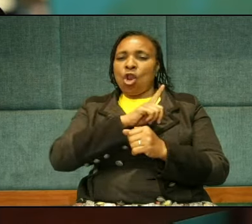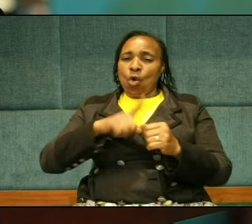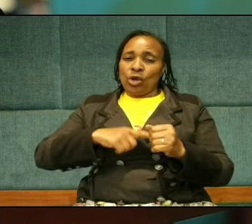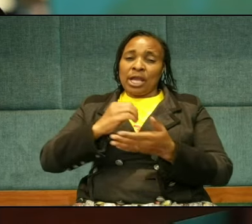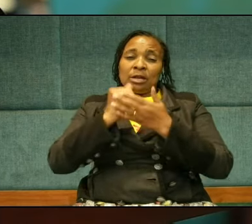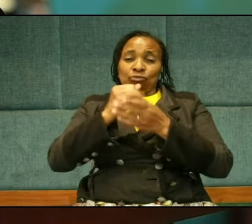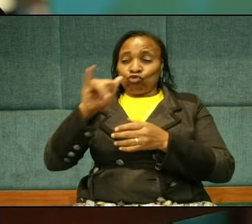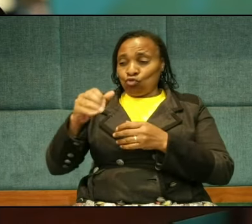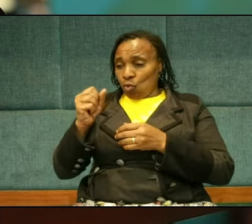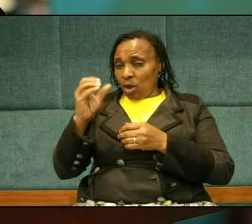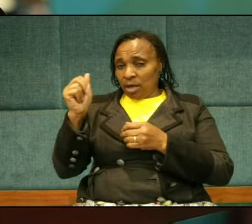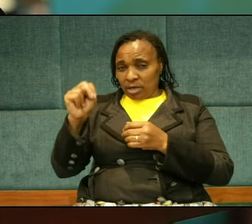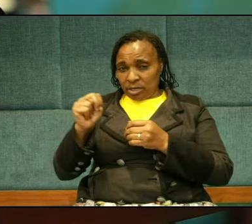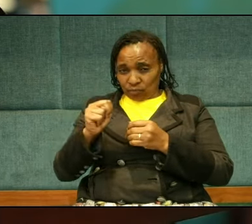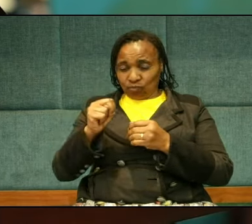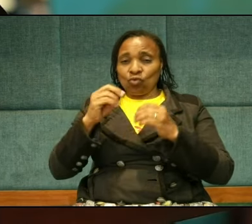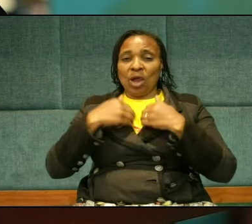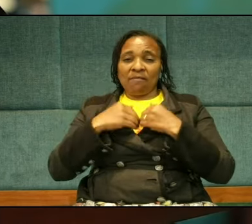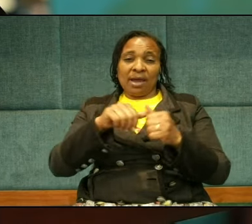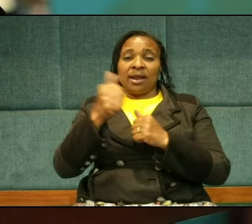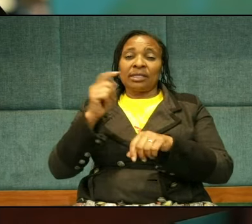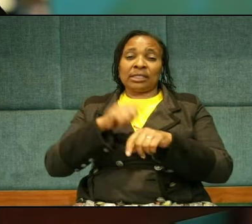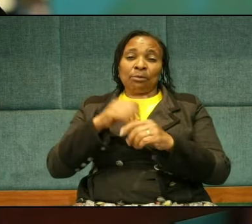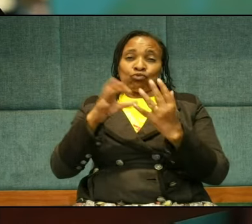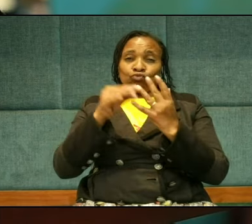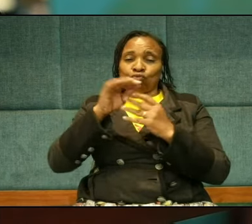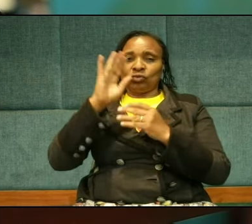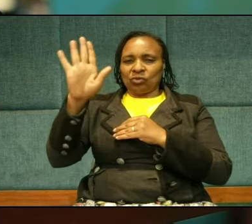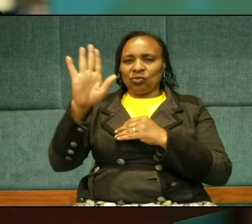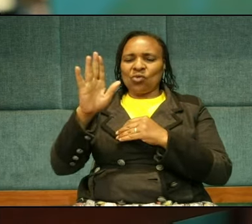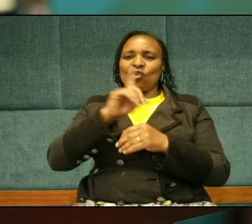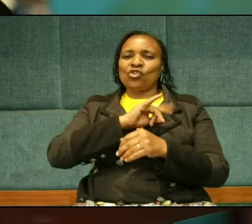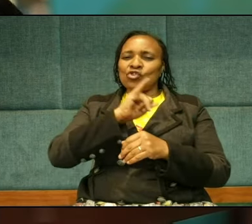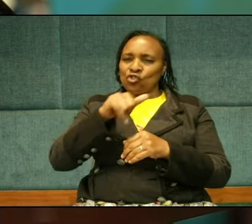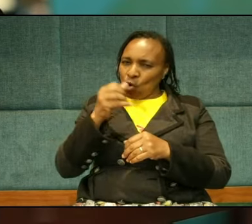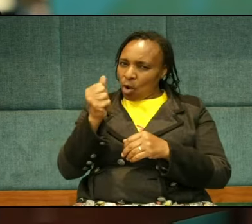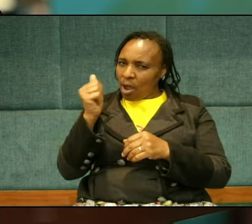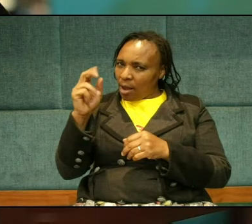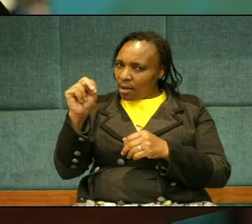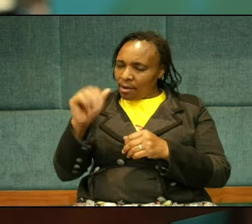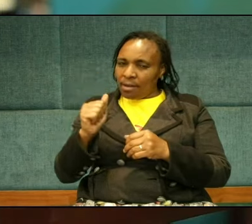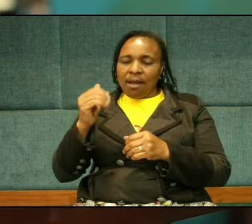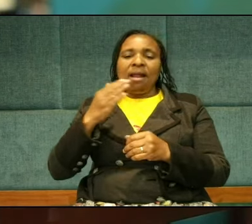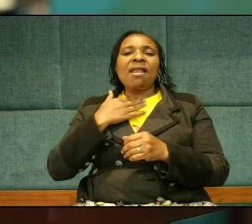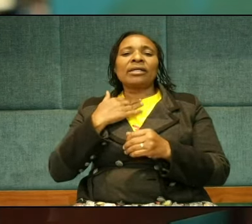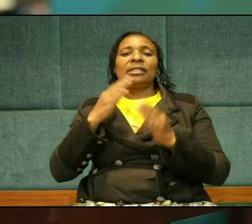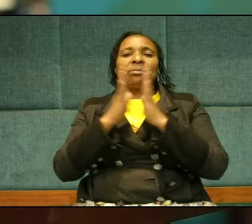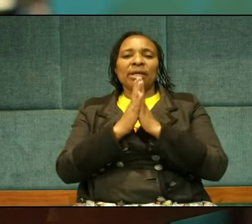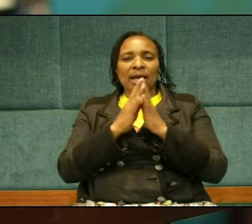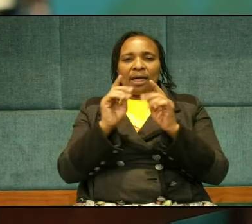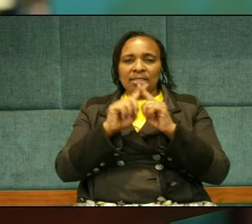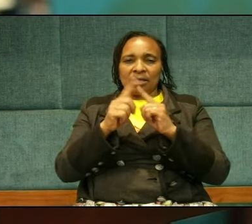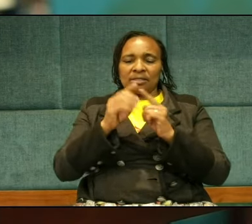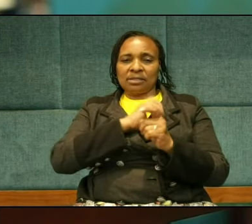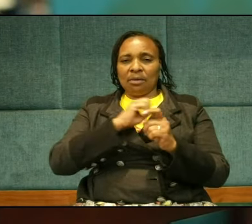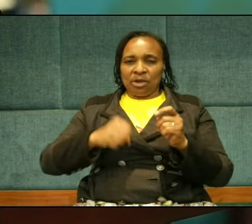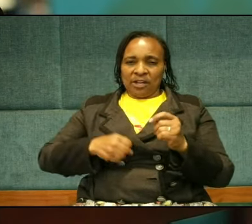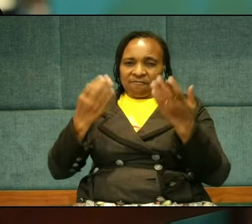"Give him the chance to choose you." Johan liked the prayer. "Thank you," he said when Samuel finished. He didn't